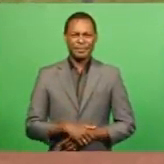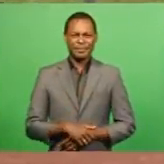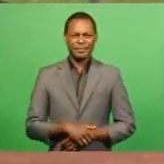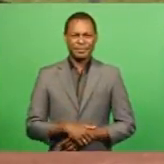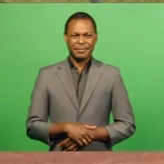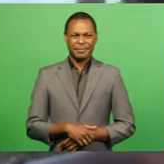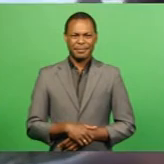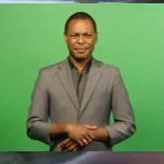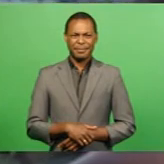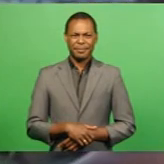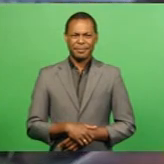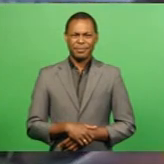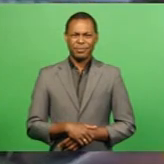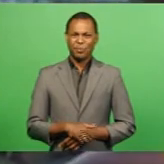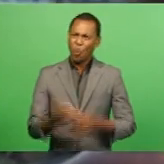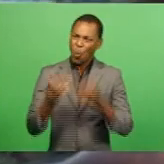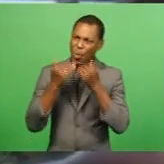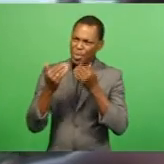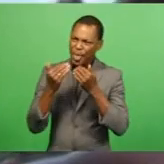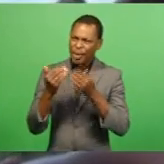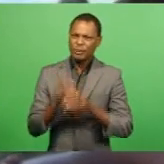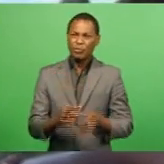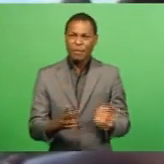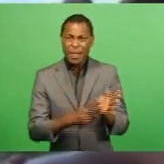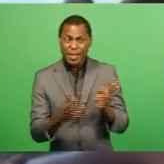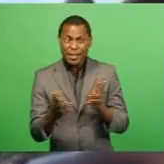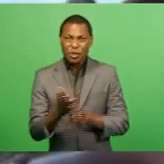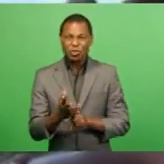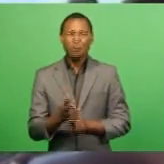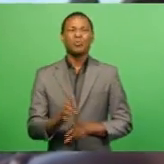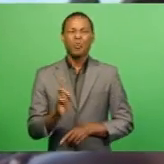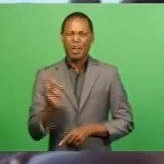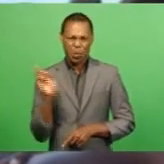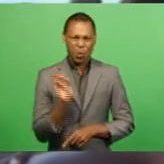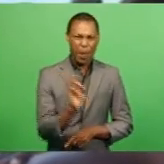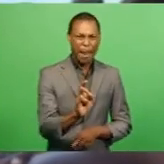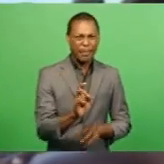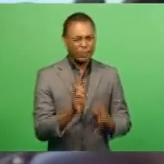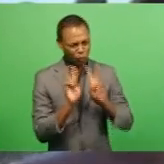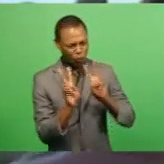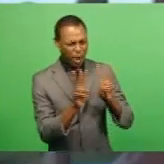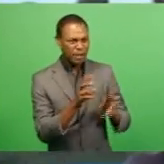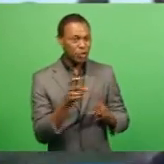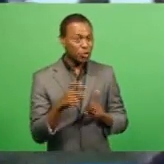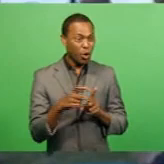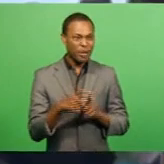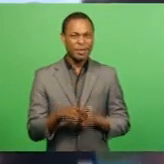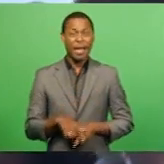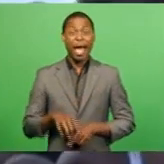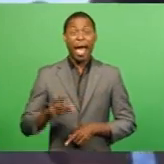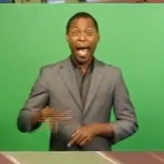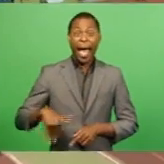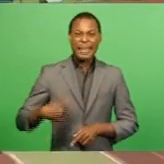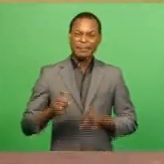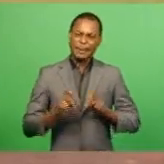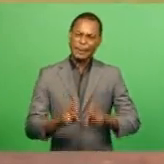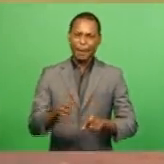I'm grateful to the village for giving my fare just to come and watch my daughter today. My husband is back in the village watching the game on